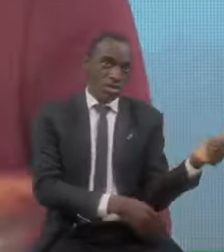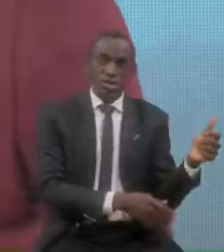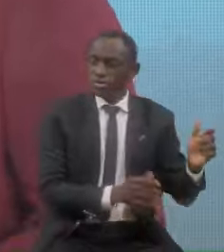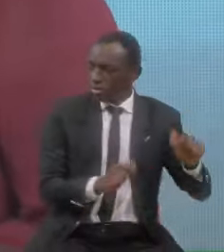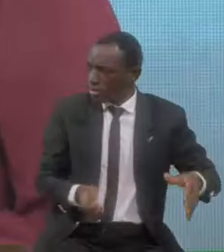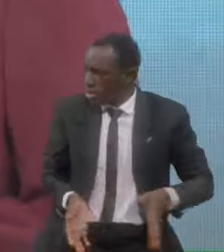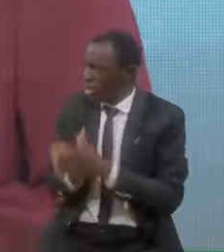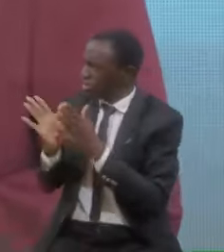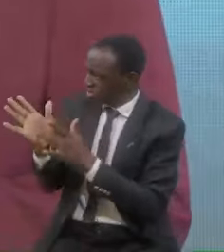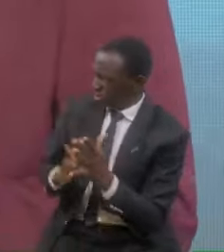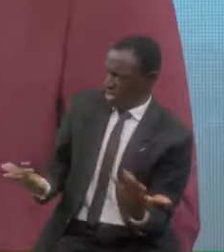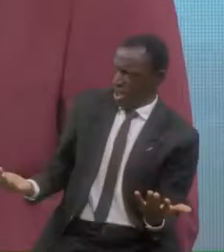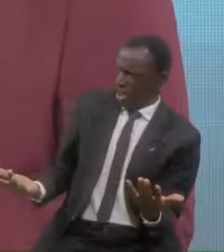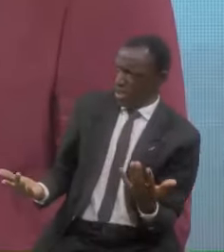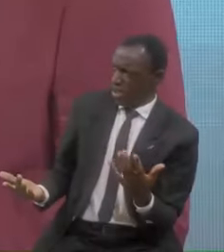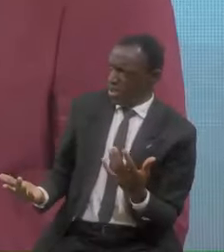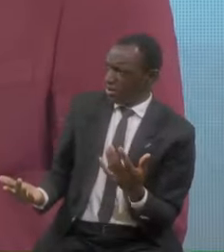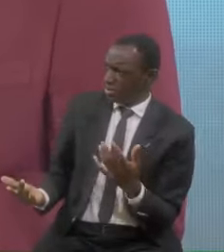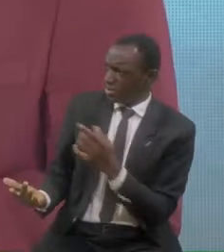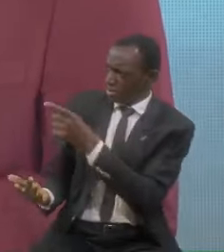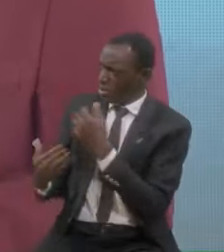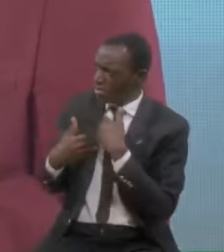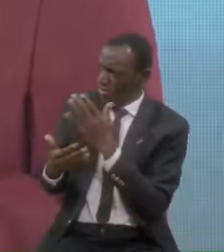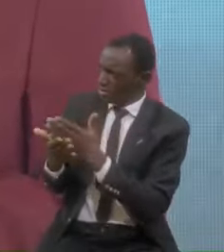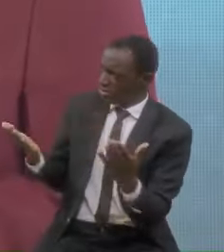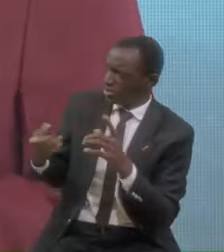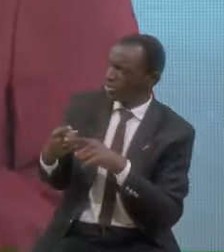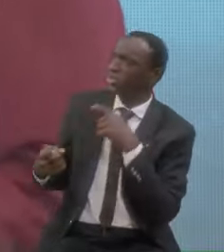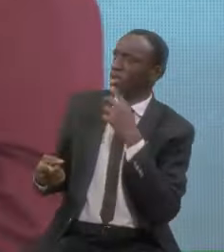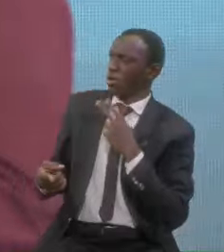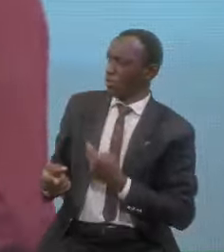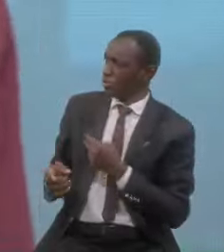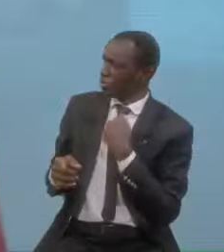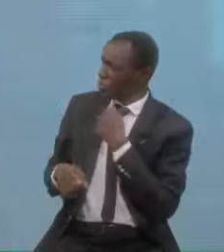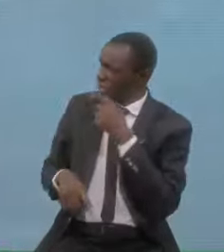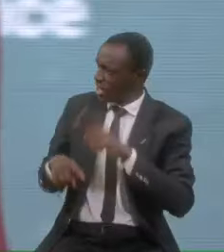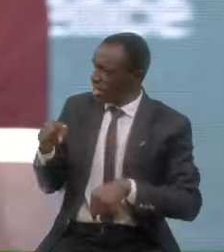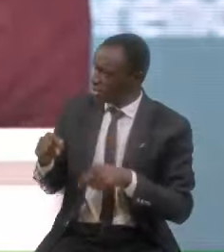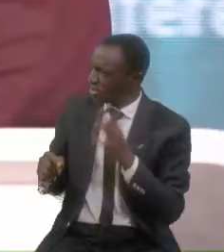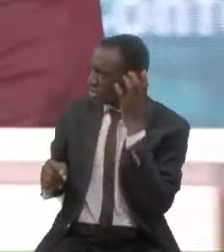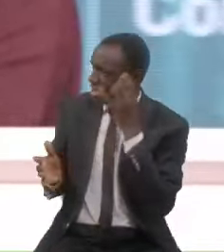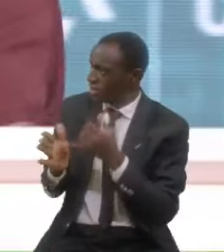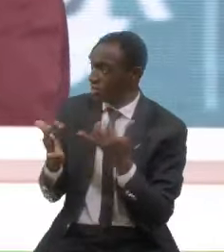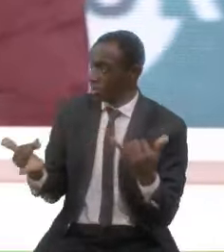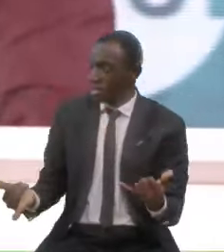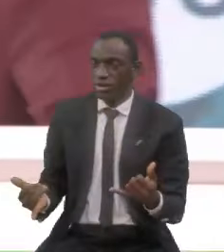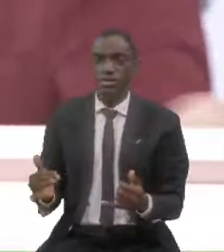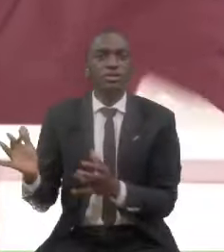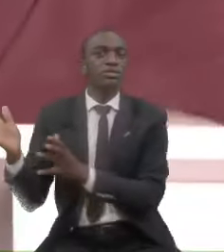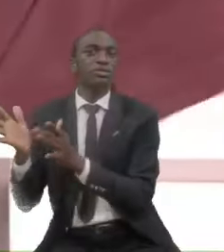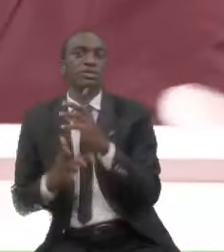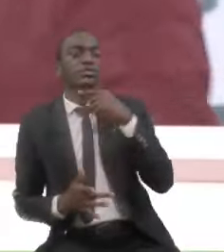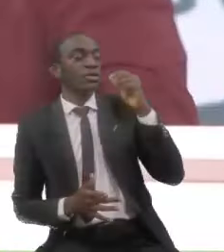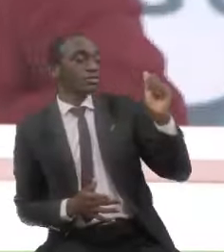We cannot bear them now? Yes. You see, that's why it said, go your